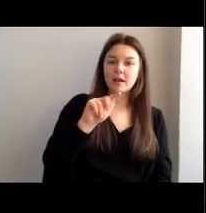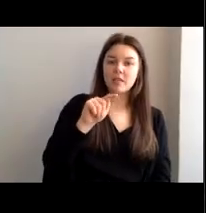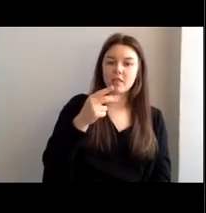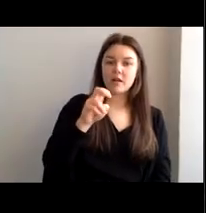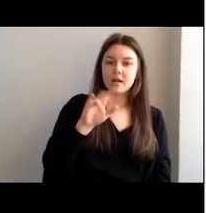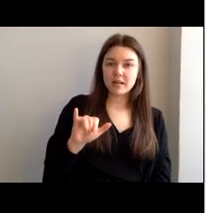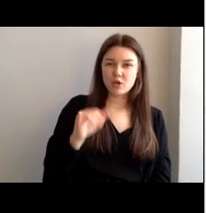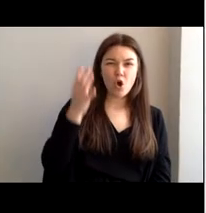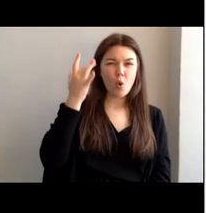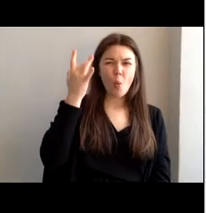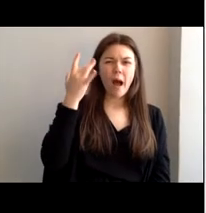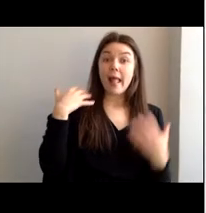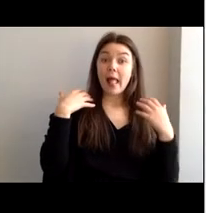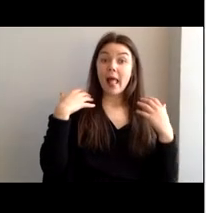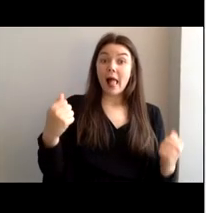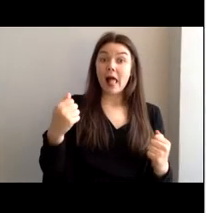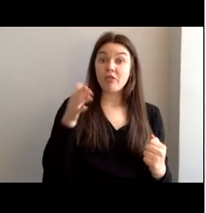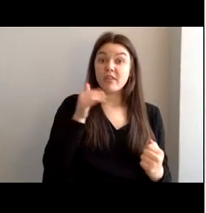smell fishy?